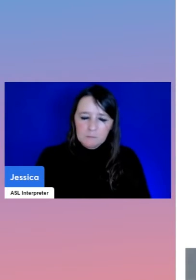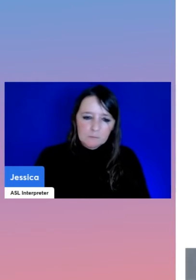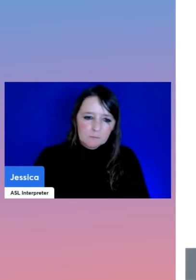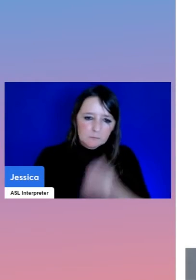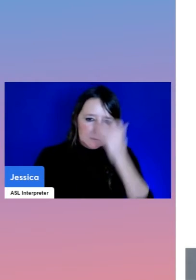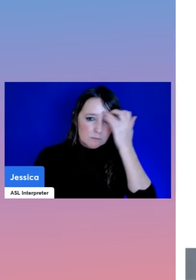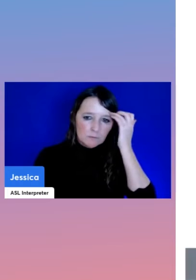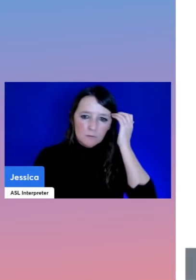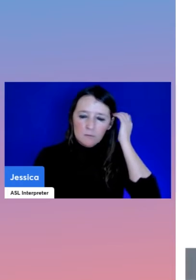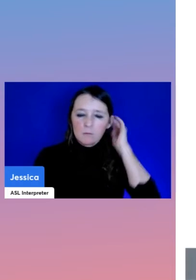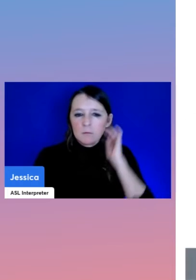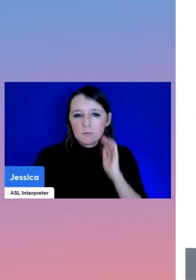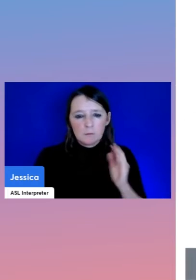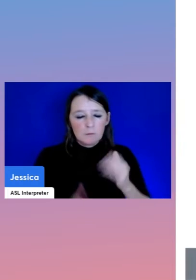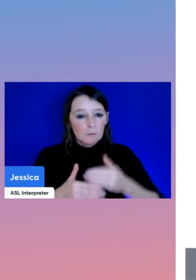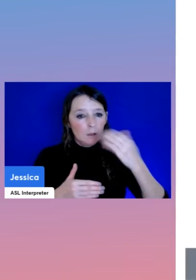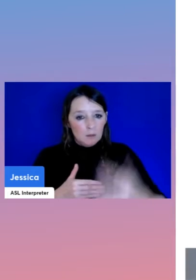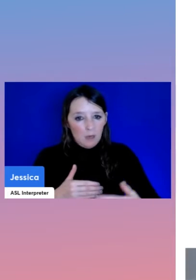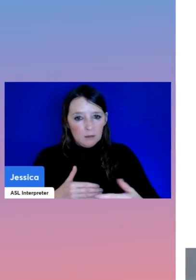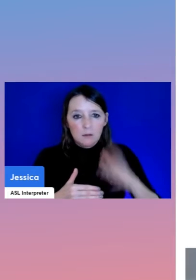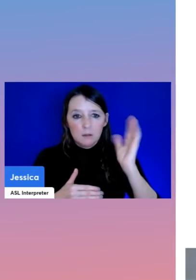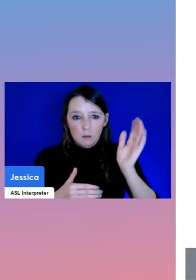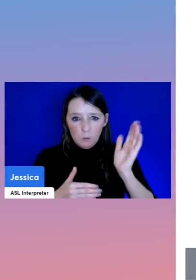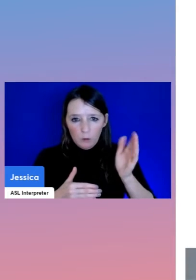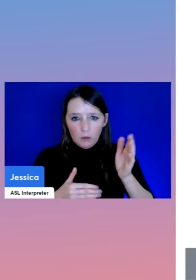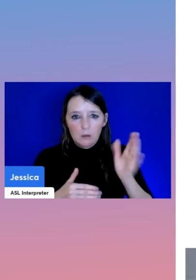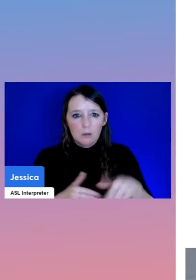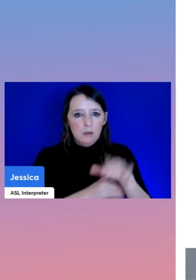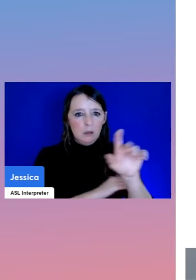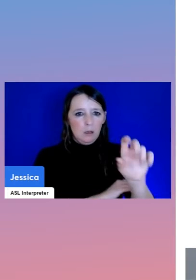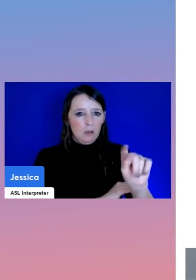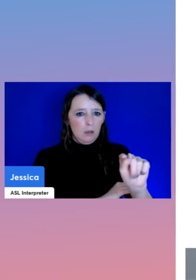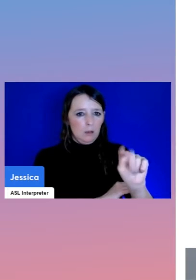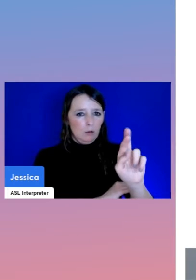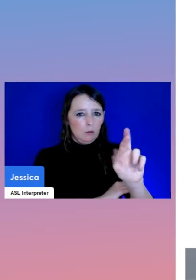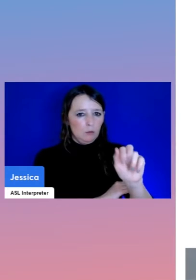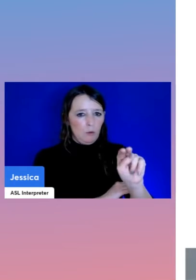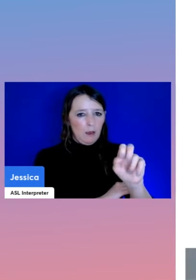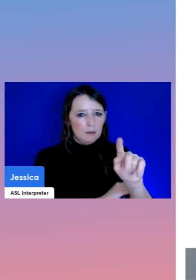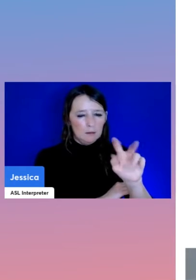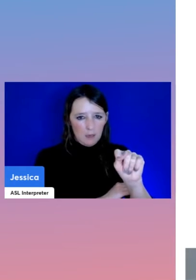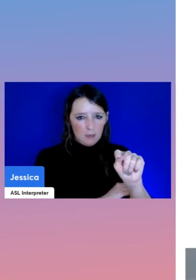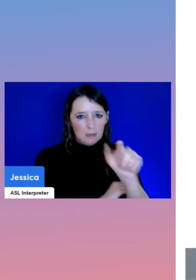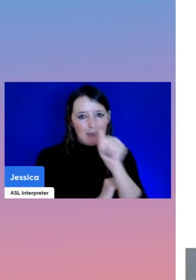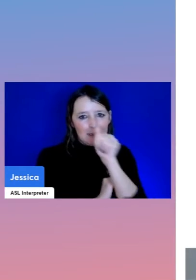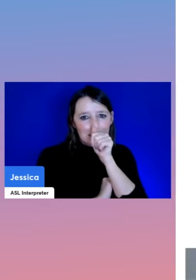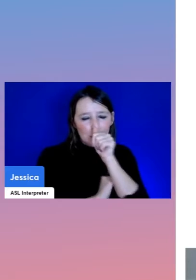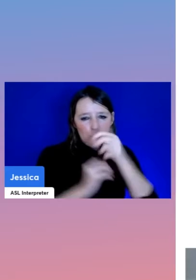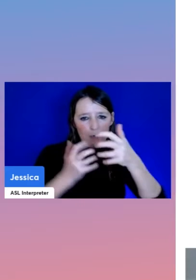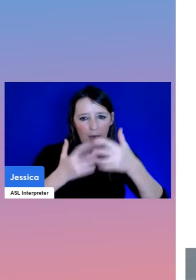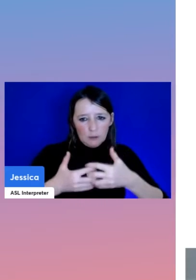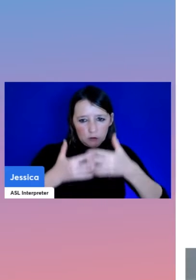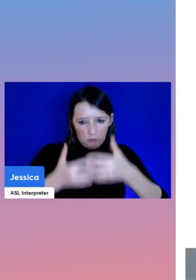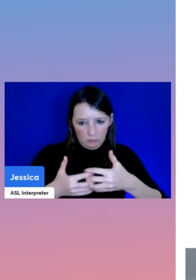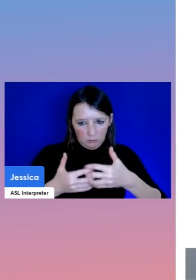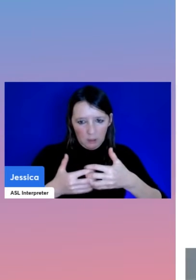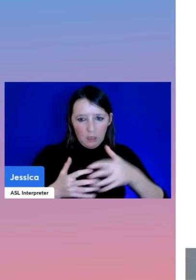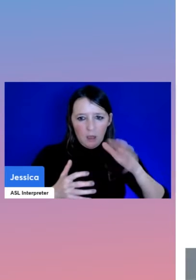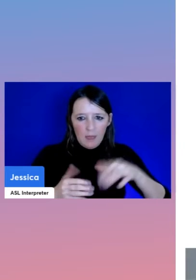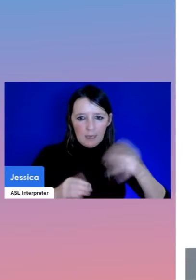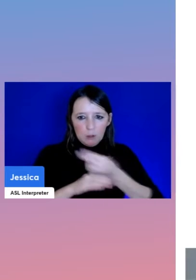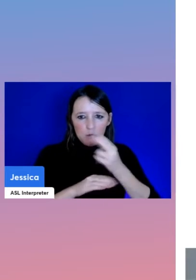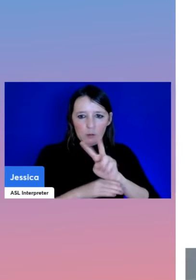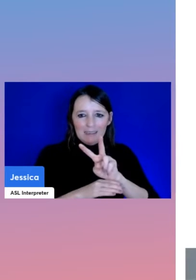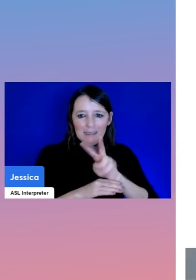Moving on, we'll look at the Transit Secrets Engine, which is to be used by the second Vault cluster. The